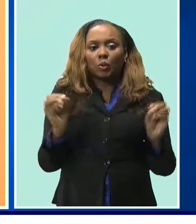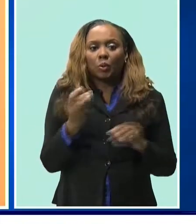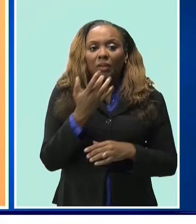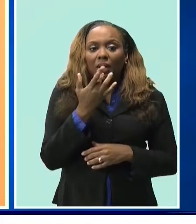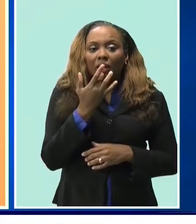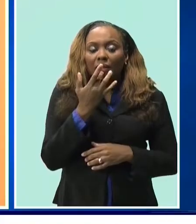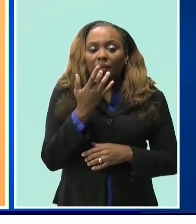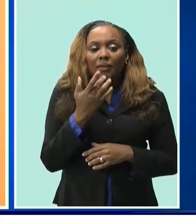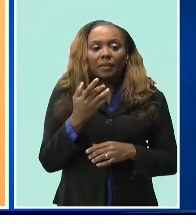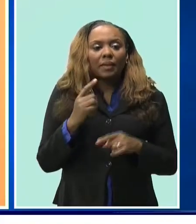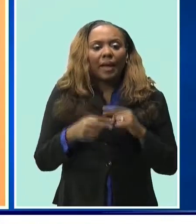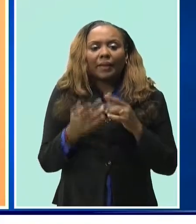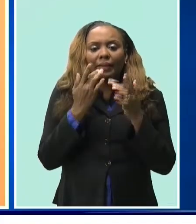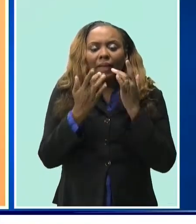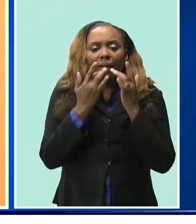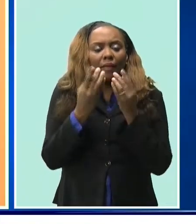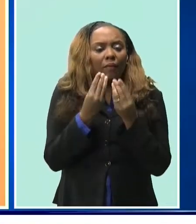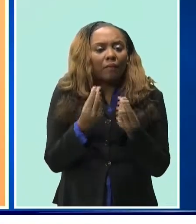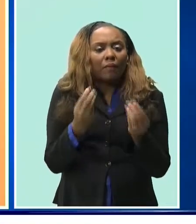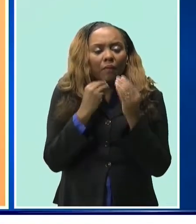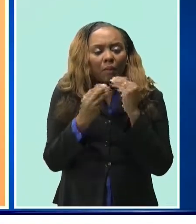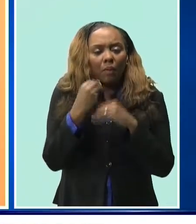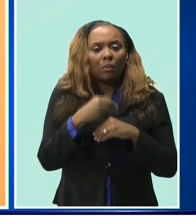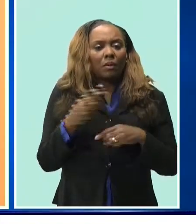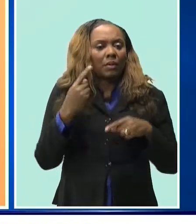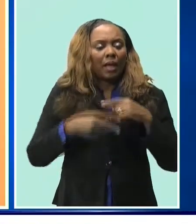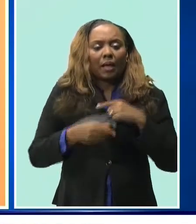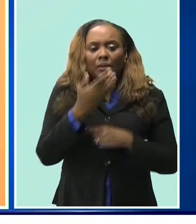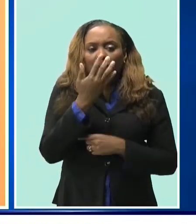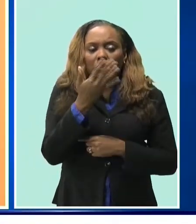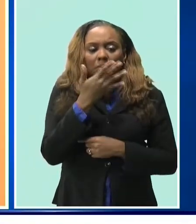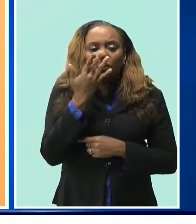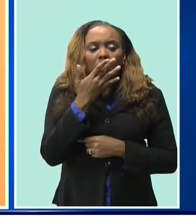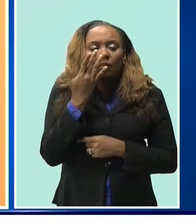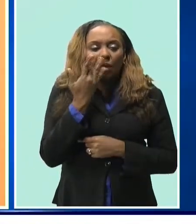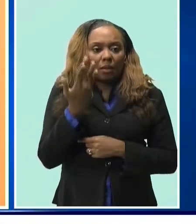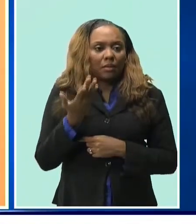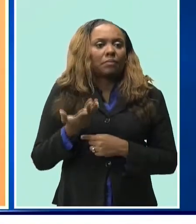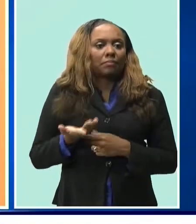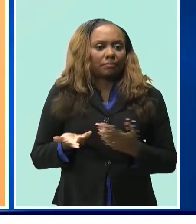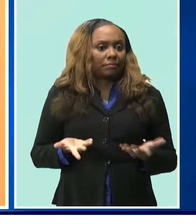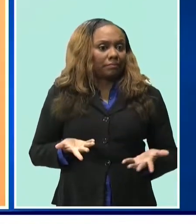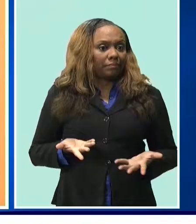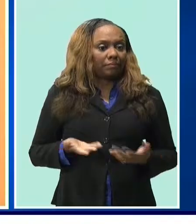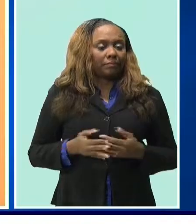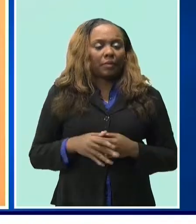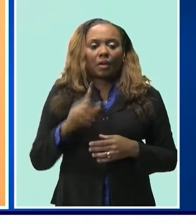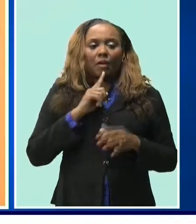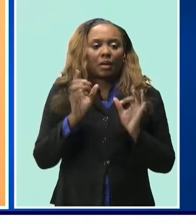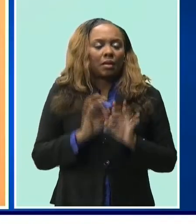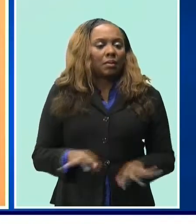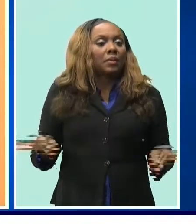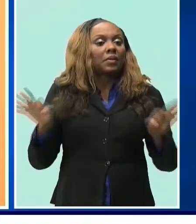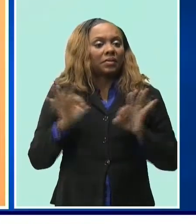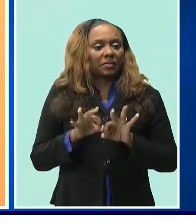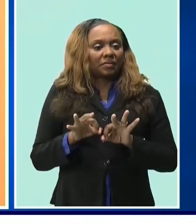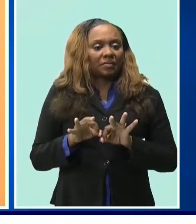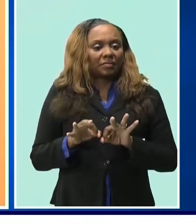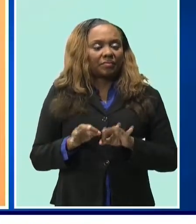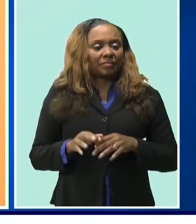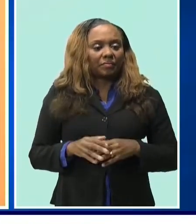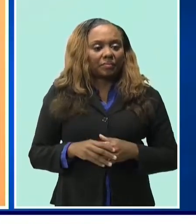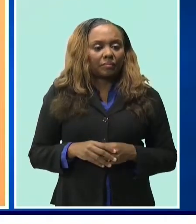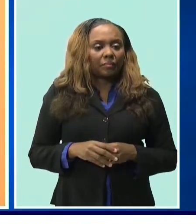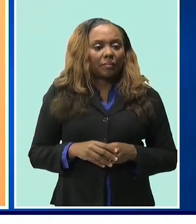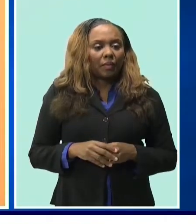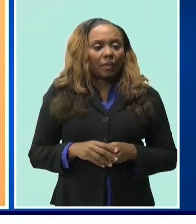which basically disappeared after a couple of days, the symptoms that is. This is really important because it is